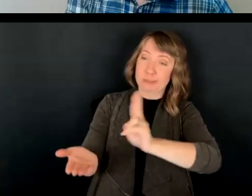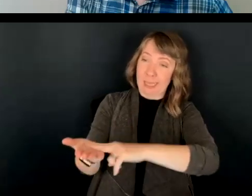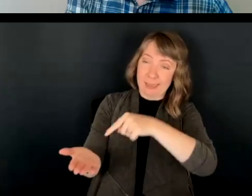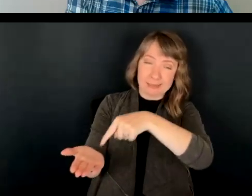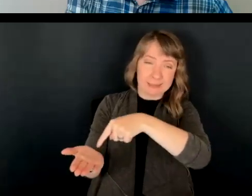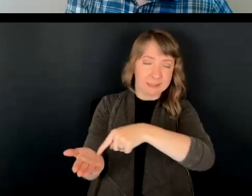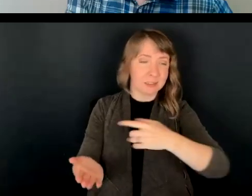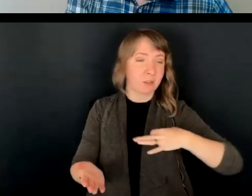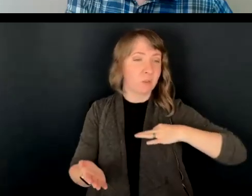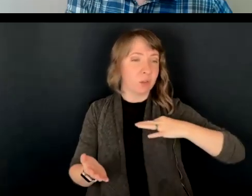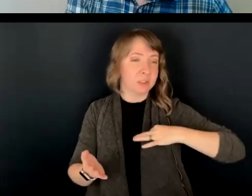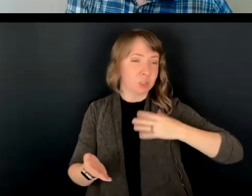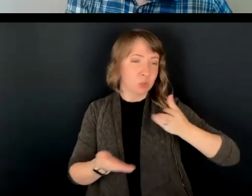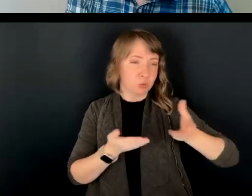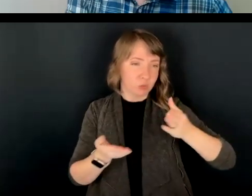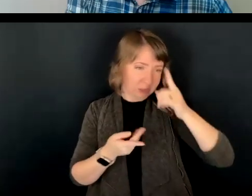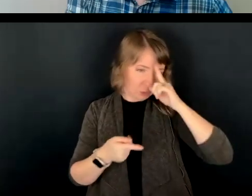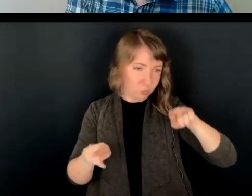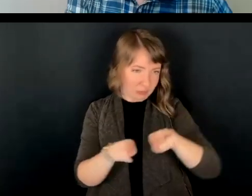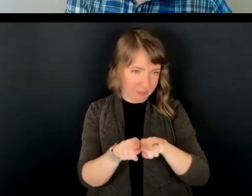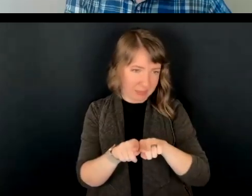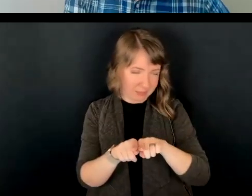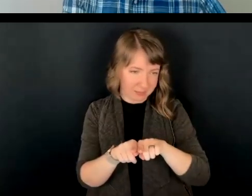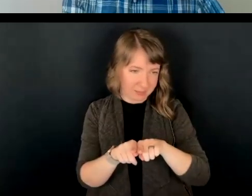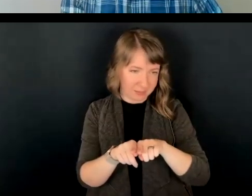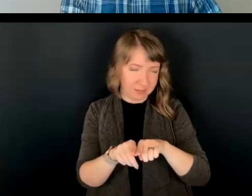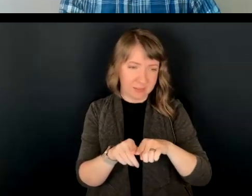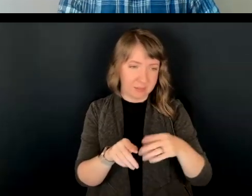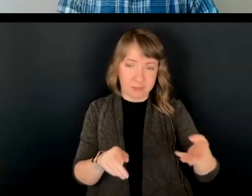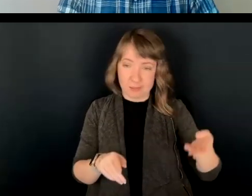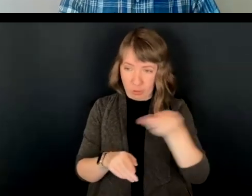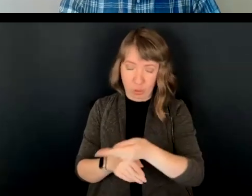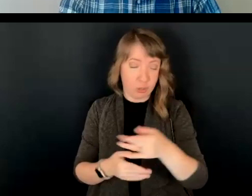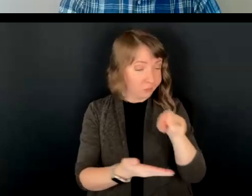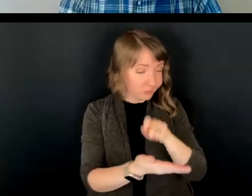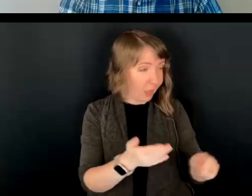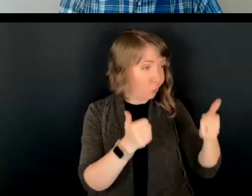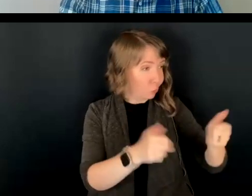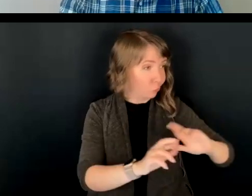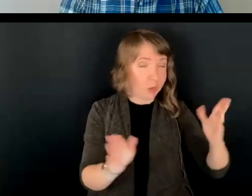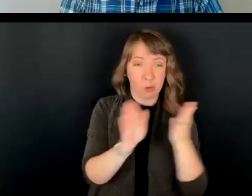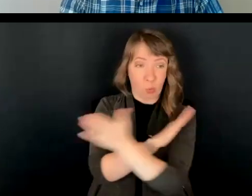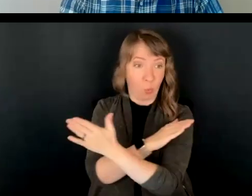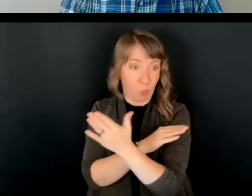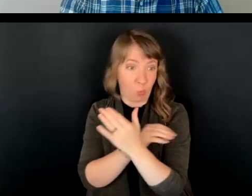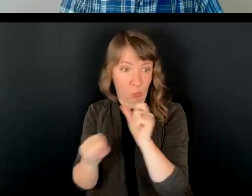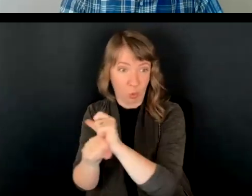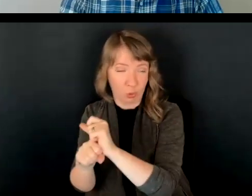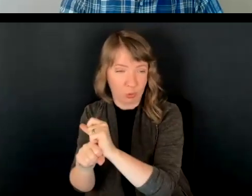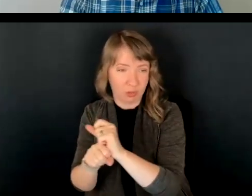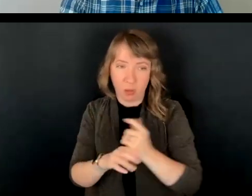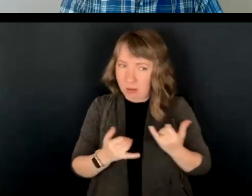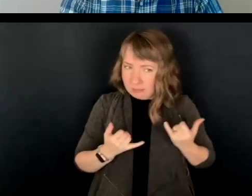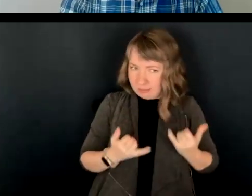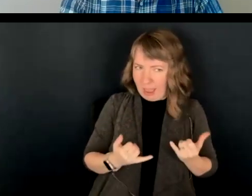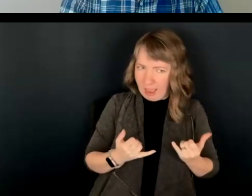service agreement for that activity. And now I don't know nowadays, I haven't had to do that. I haven't had a truck hood in a